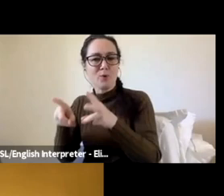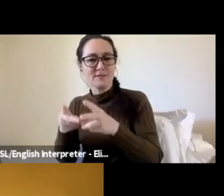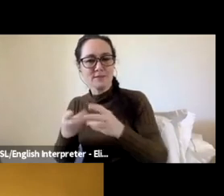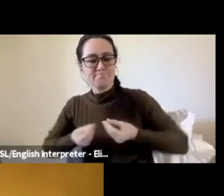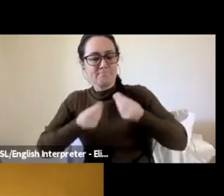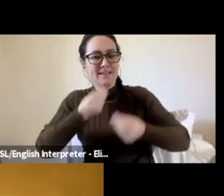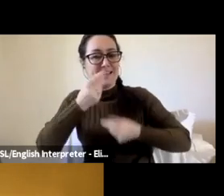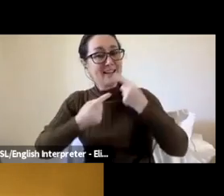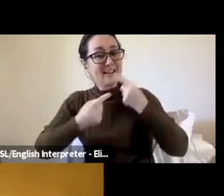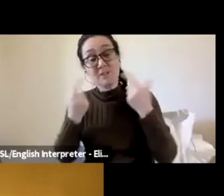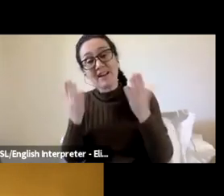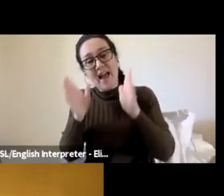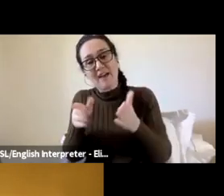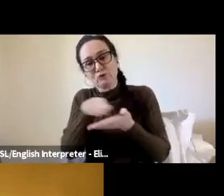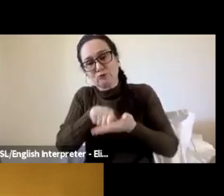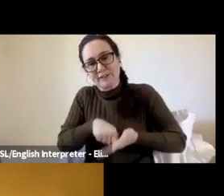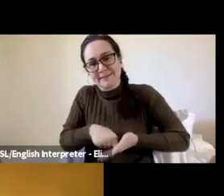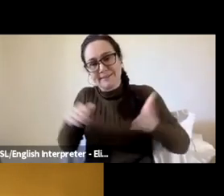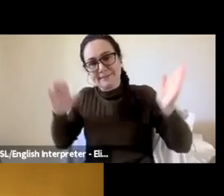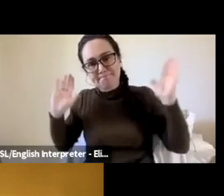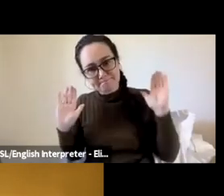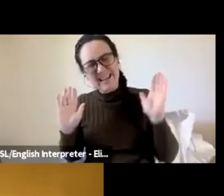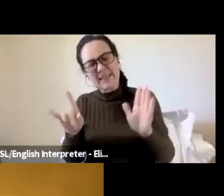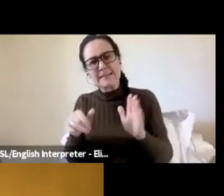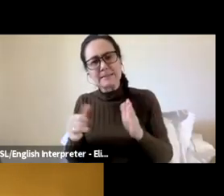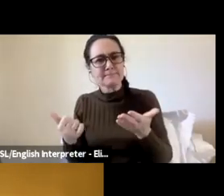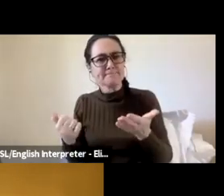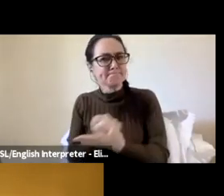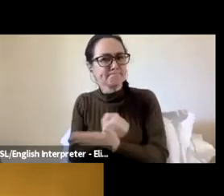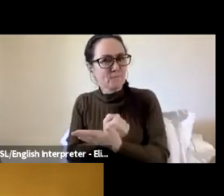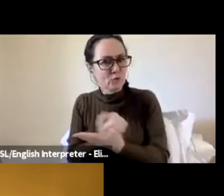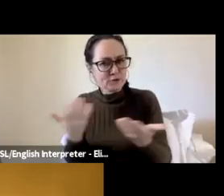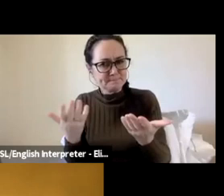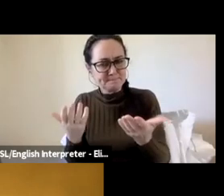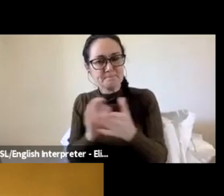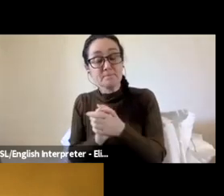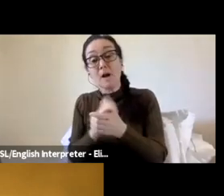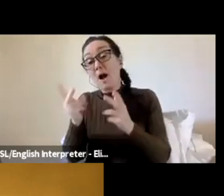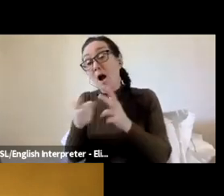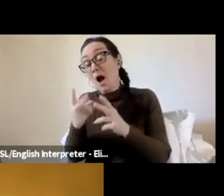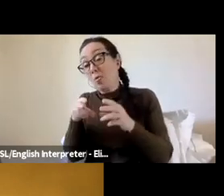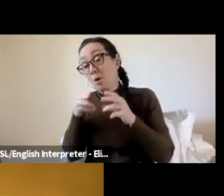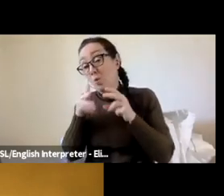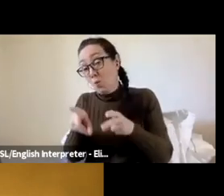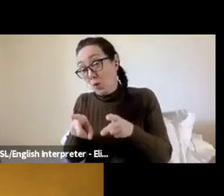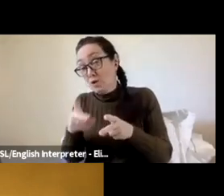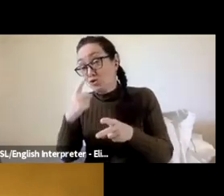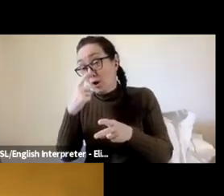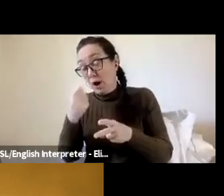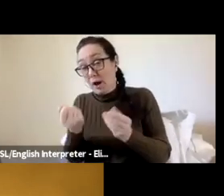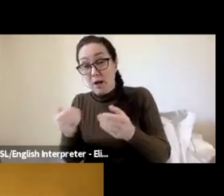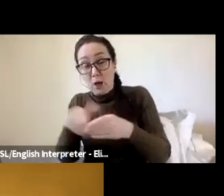So yes, that's a limit. But there are ways where you can include, however, the inputs